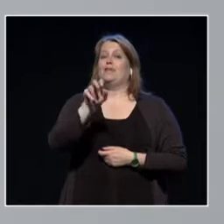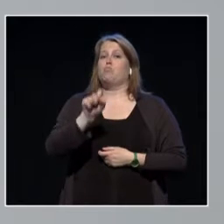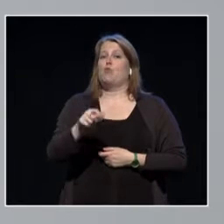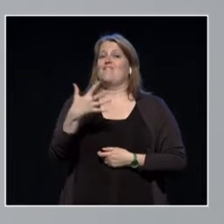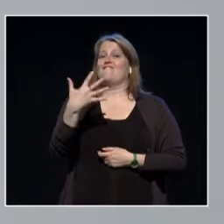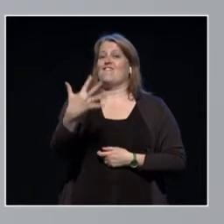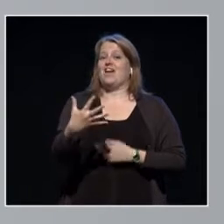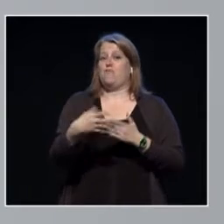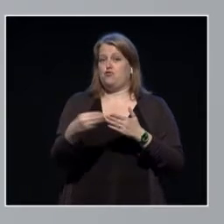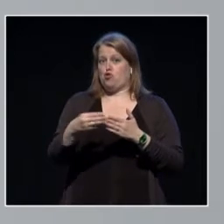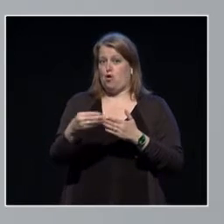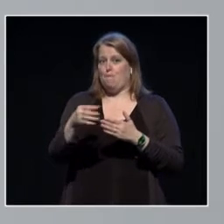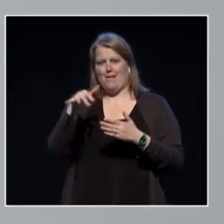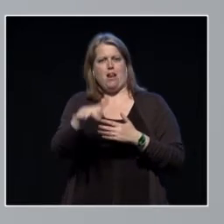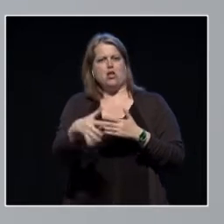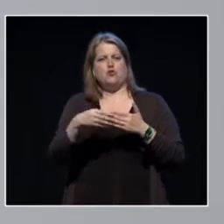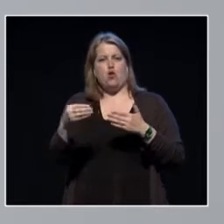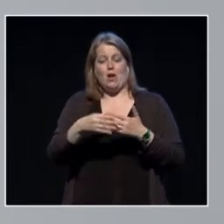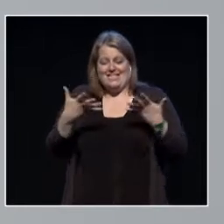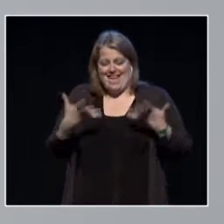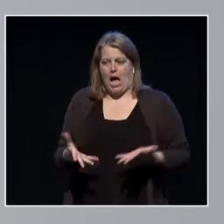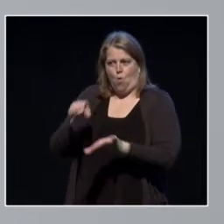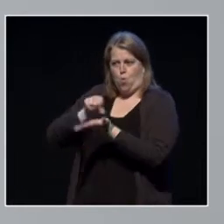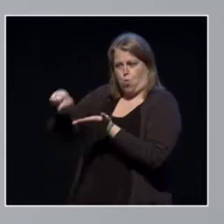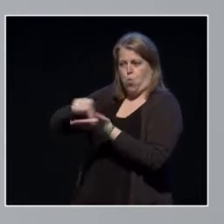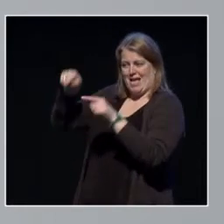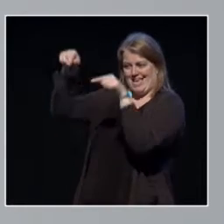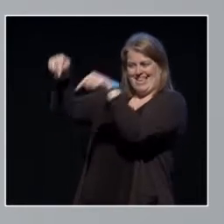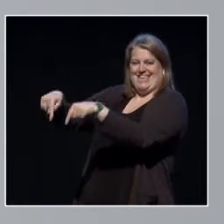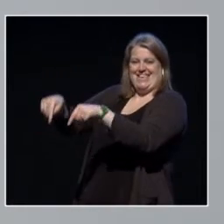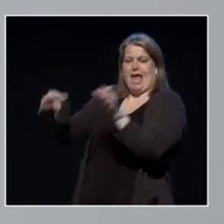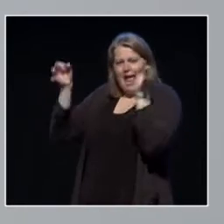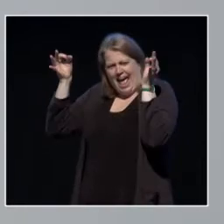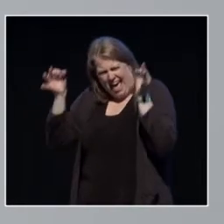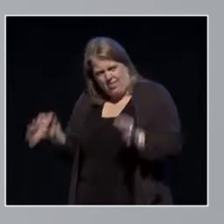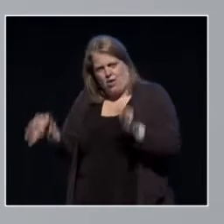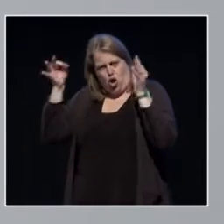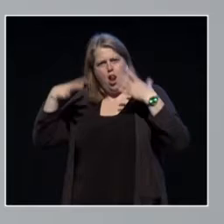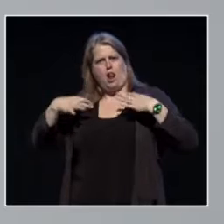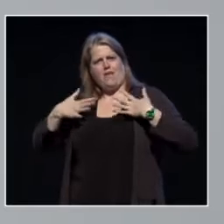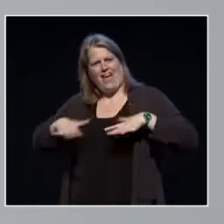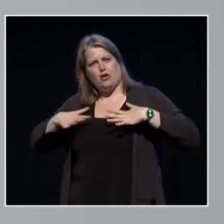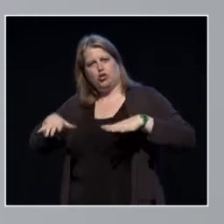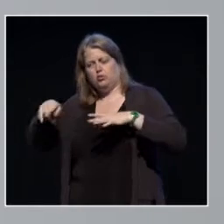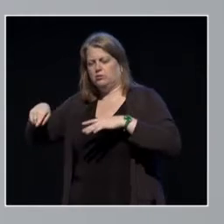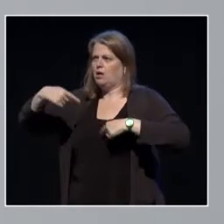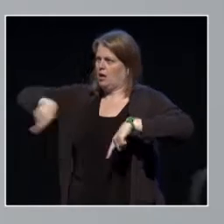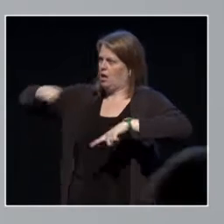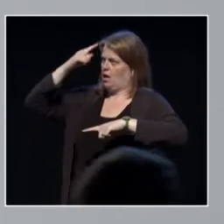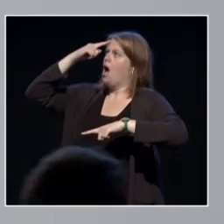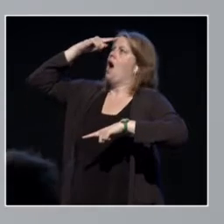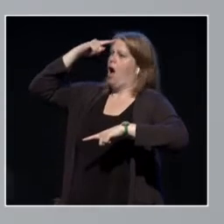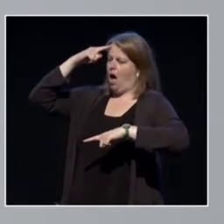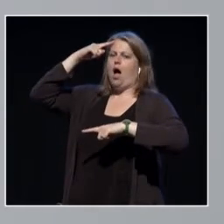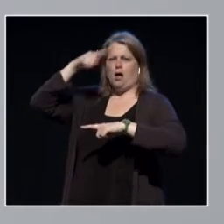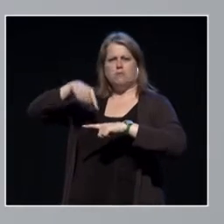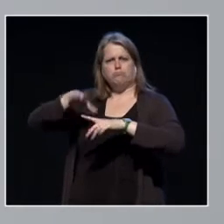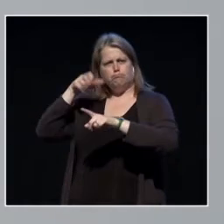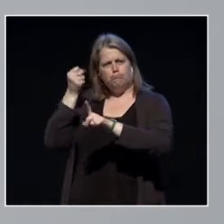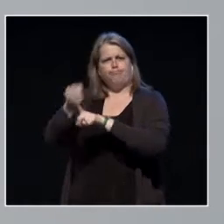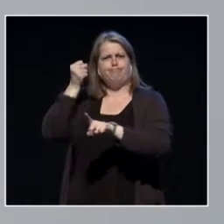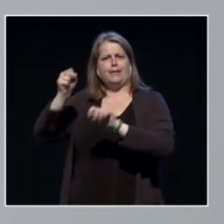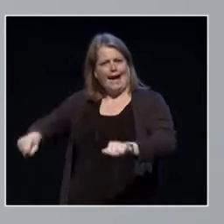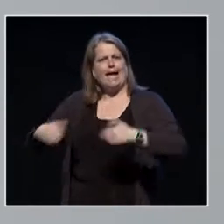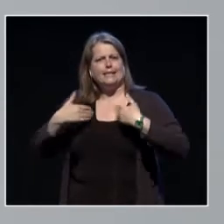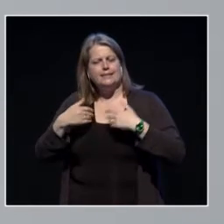I speak, this is evidence that we have the power to make greater impact. If I want